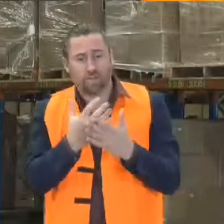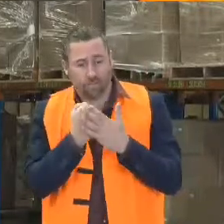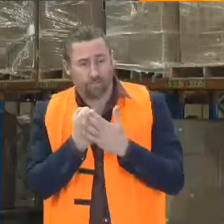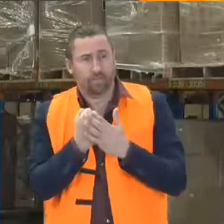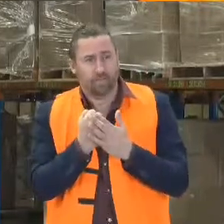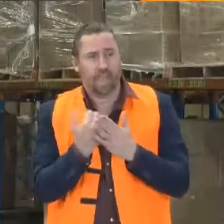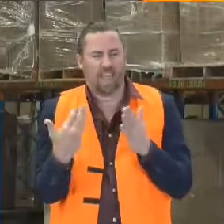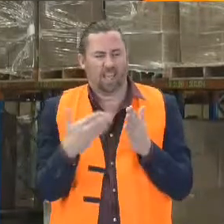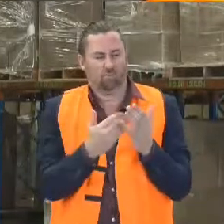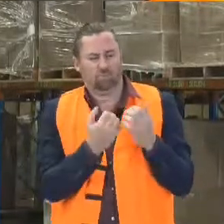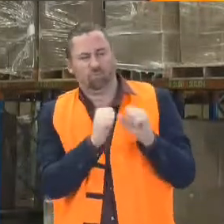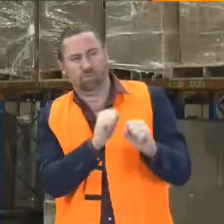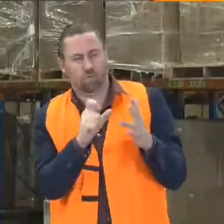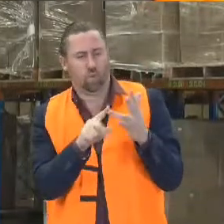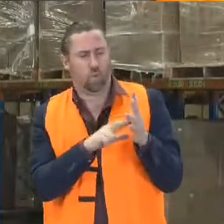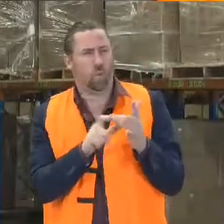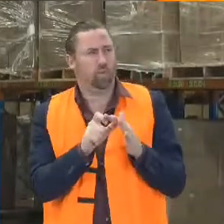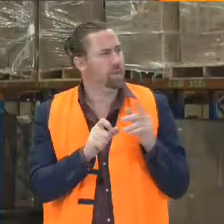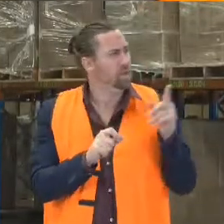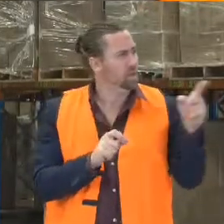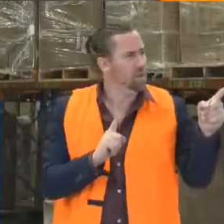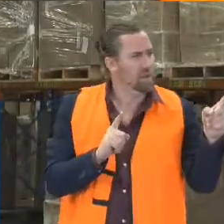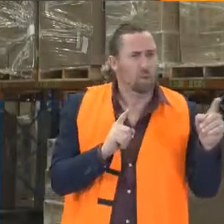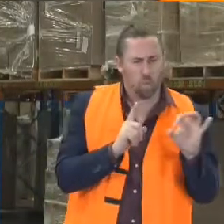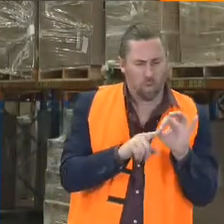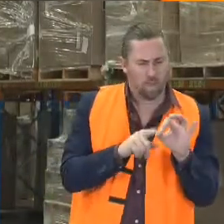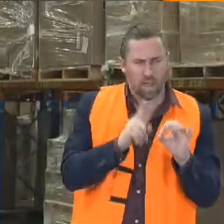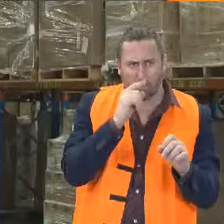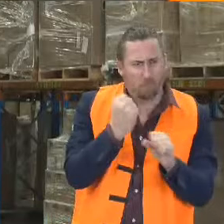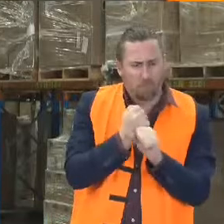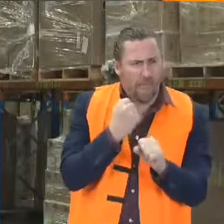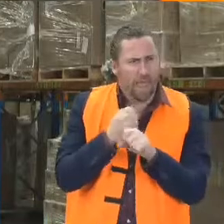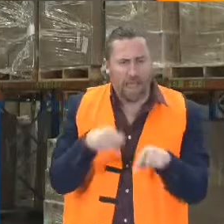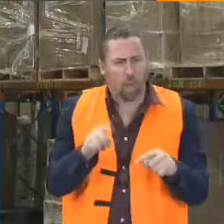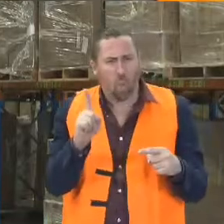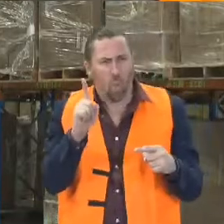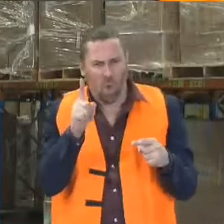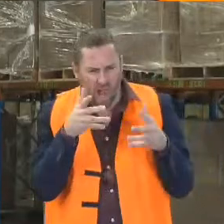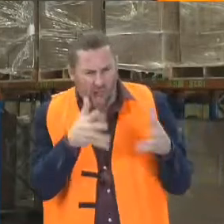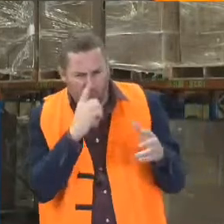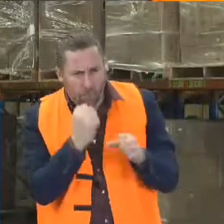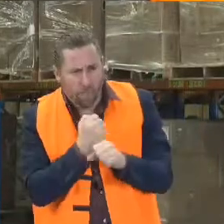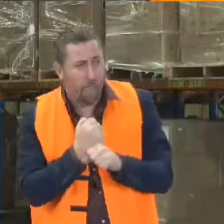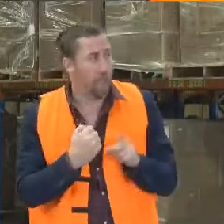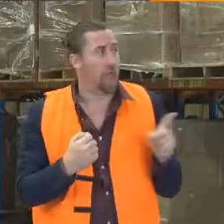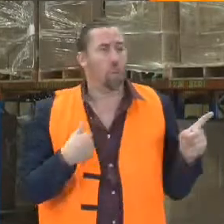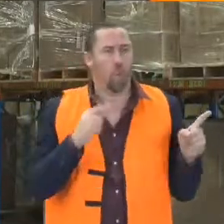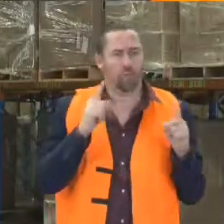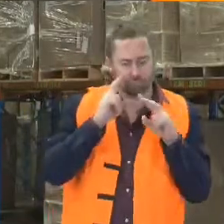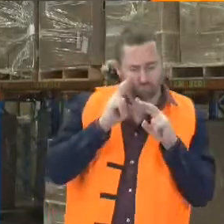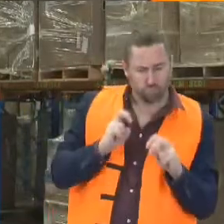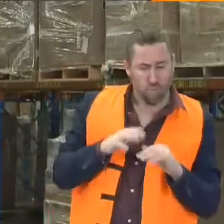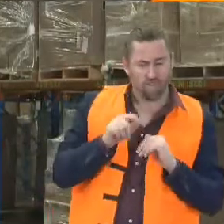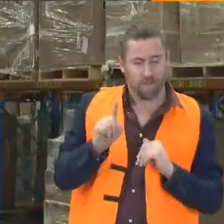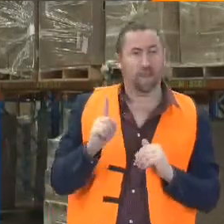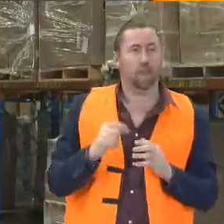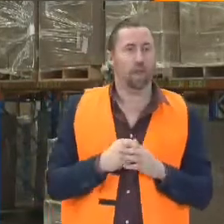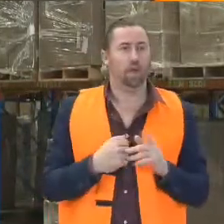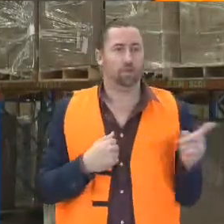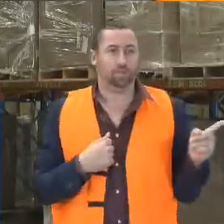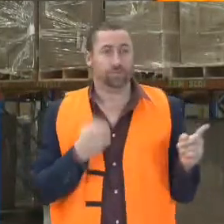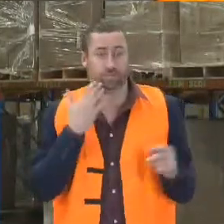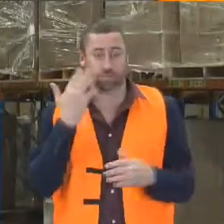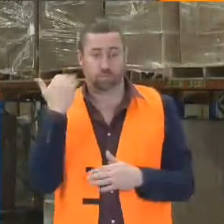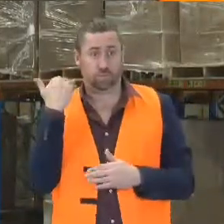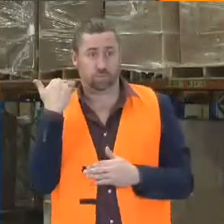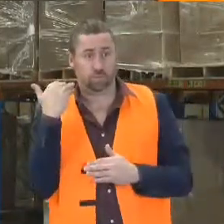shield against COVID. What type of items can we make here in Queensland? How are you going to get manufacturing? Yeah, so we're looking through all of that at the moment, but like I said to you, we went down